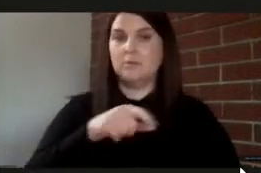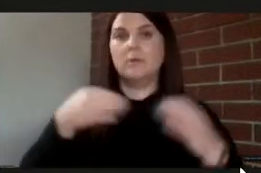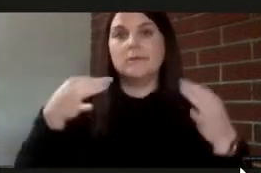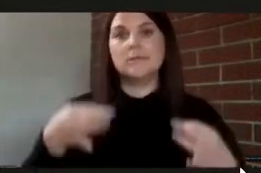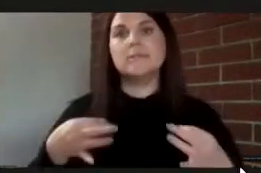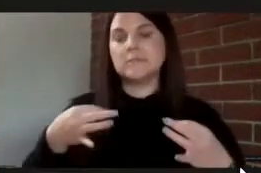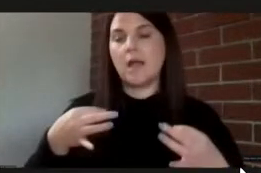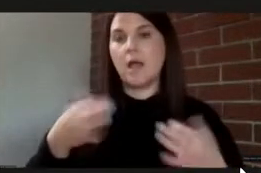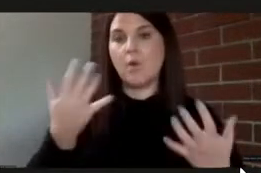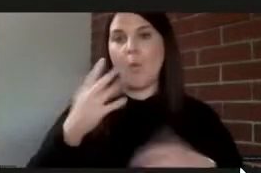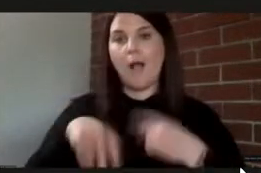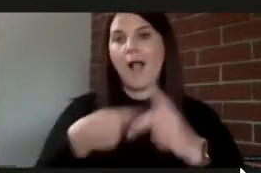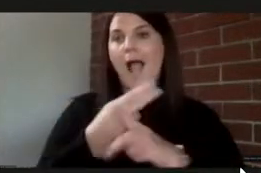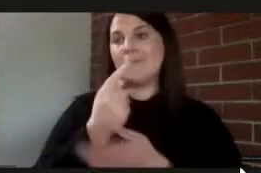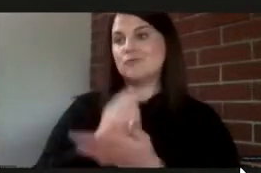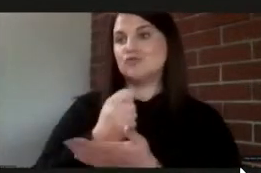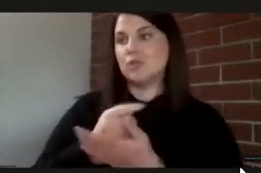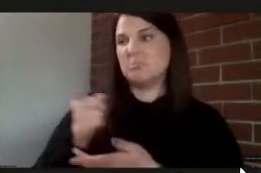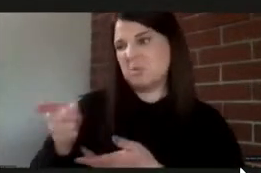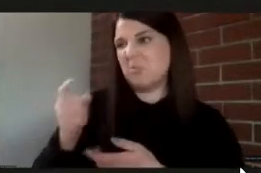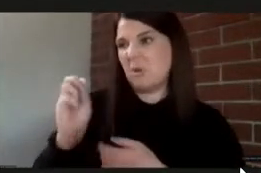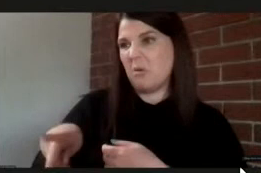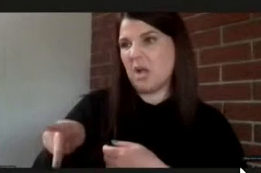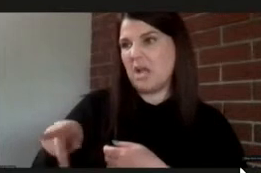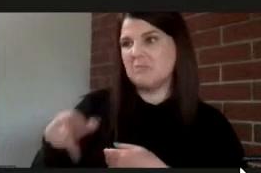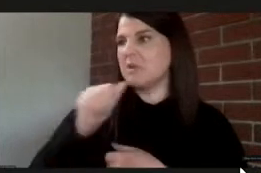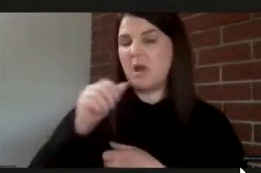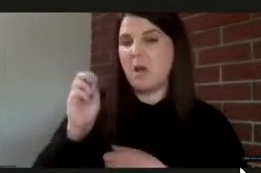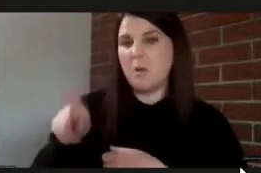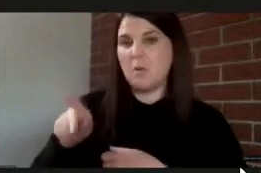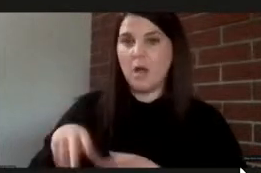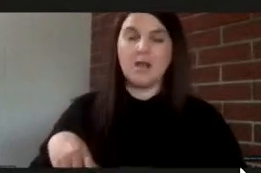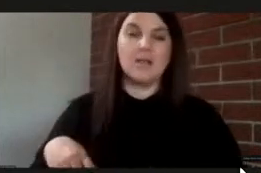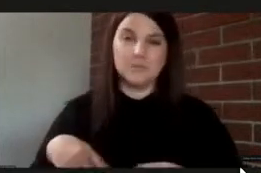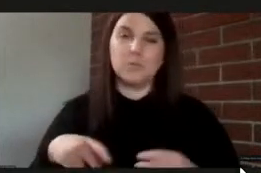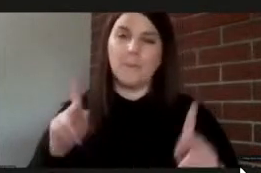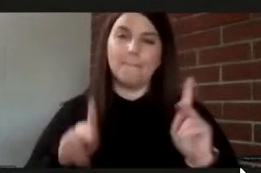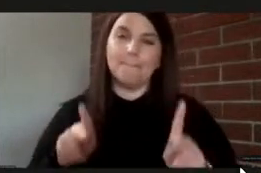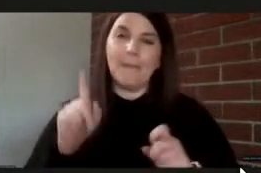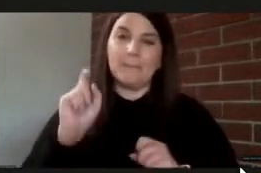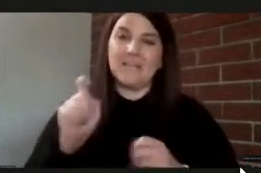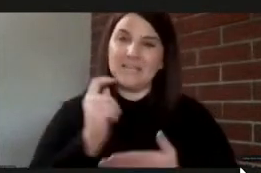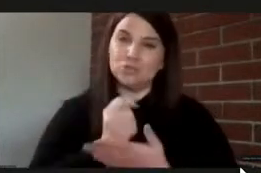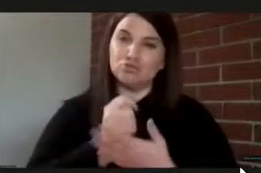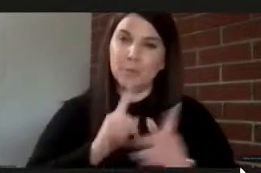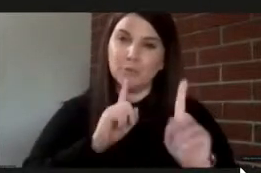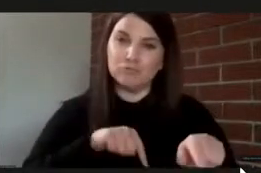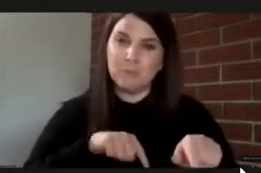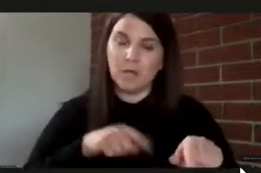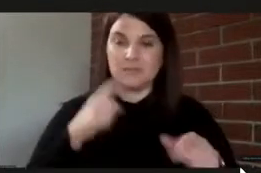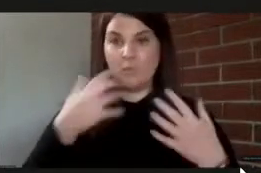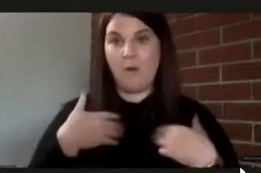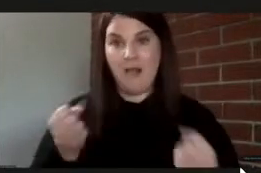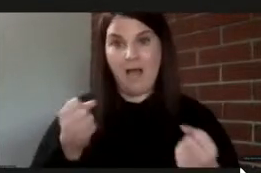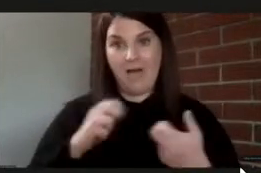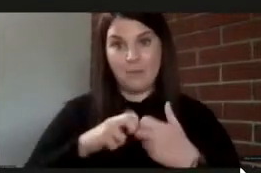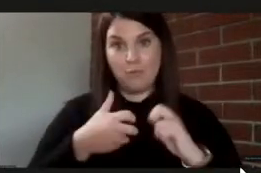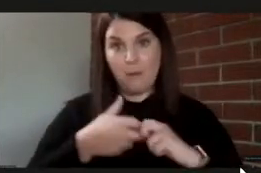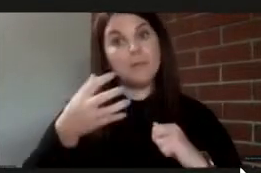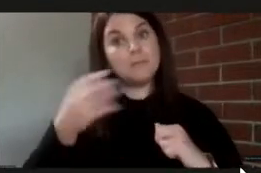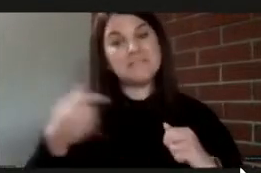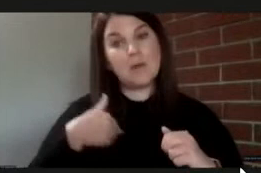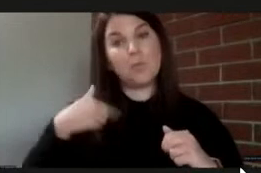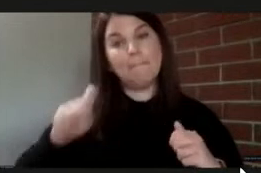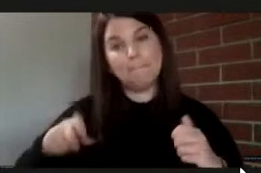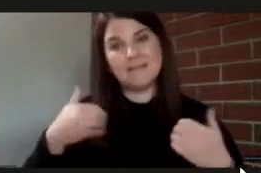what type of treatment is okay and what isn't. And so people need treatment responses for health problems, and we must have